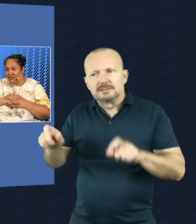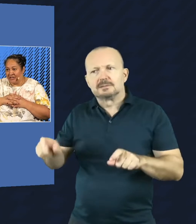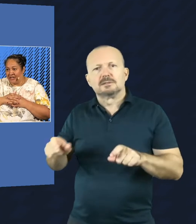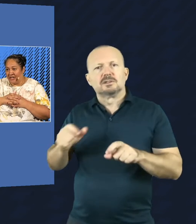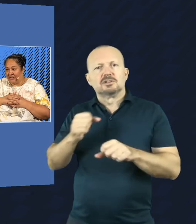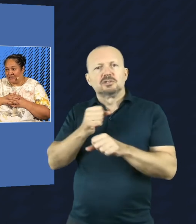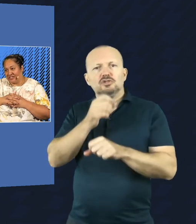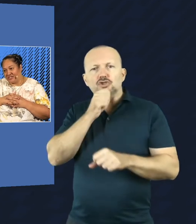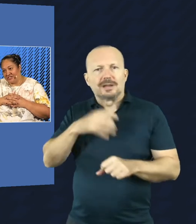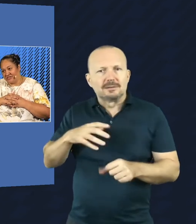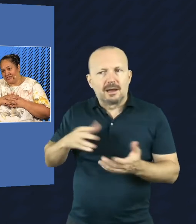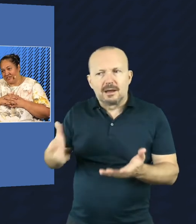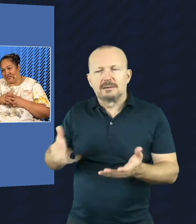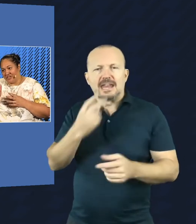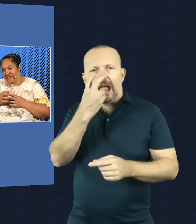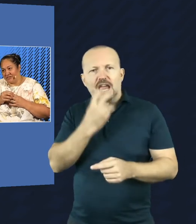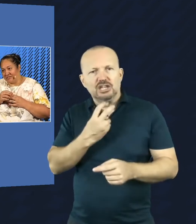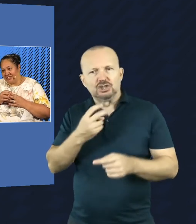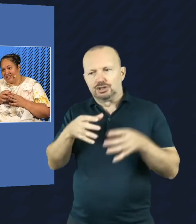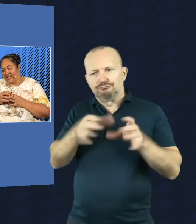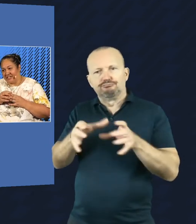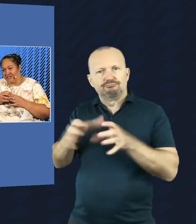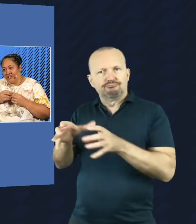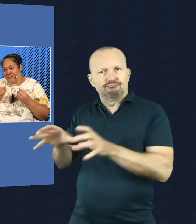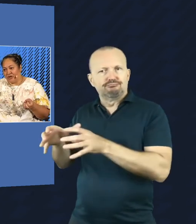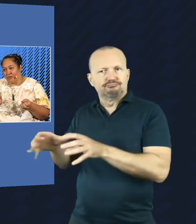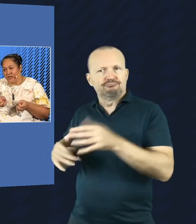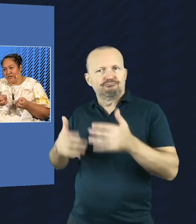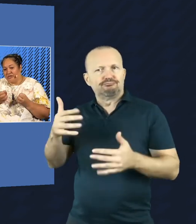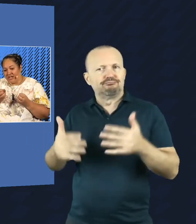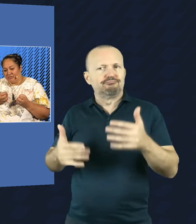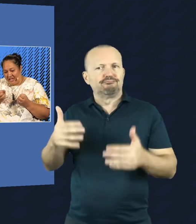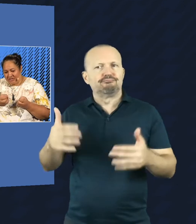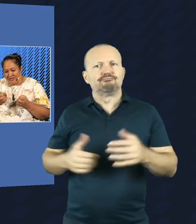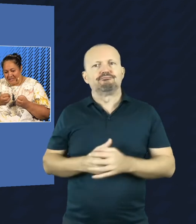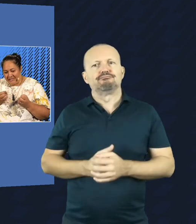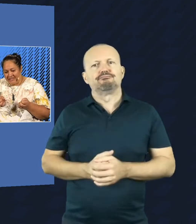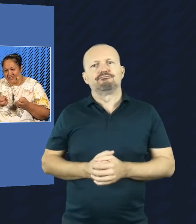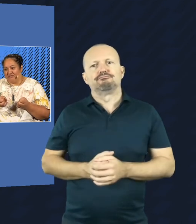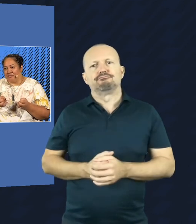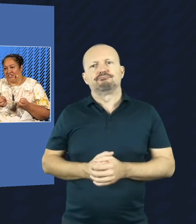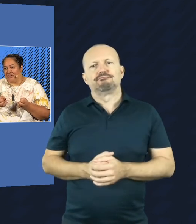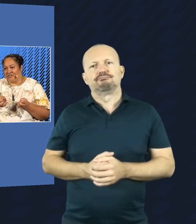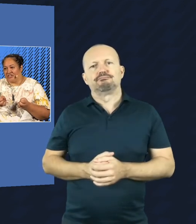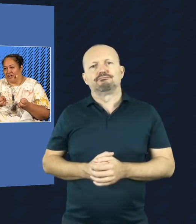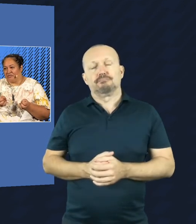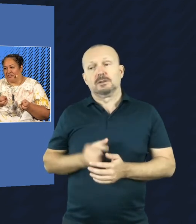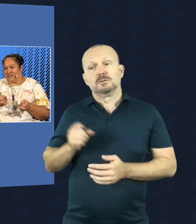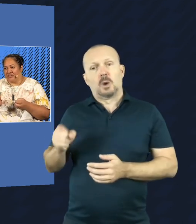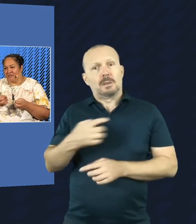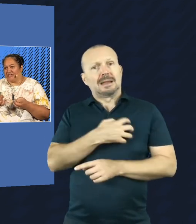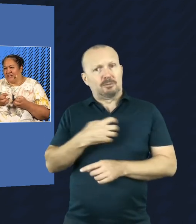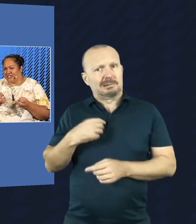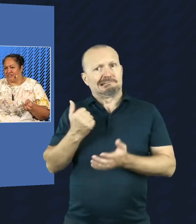age. And it's just I just find it quite fascinating. So the government has been collecting this information over time,